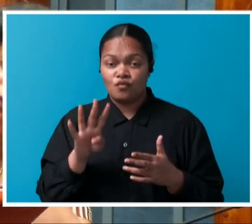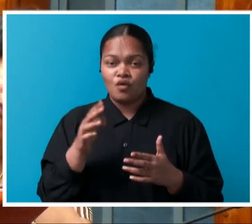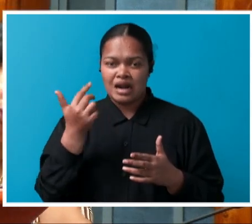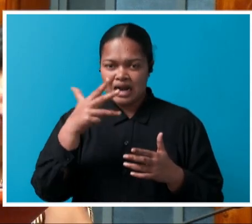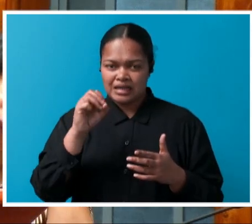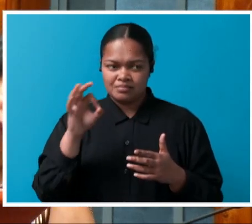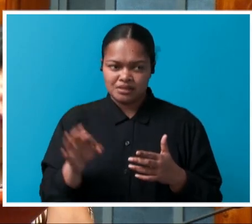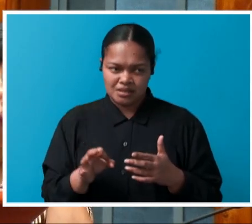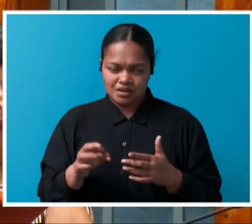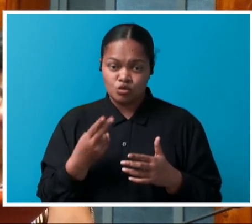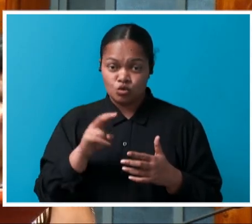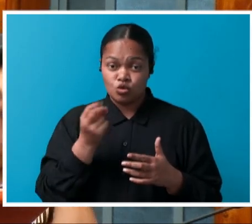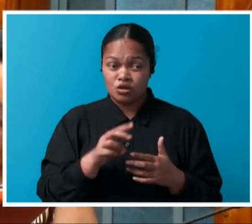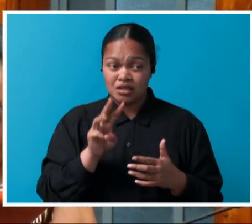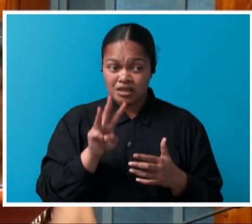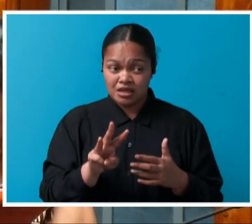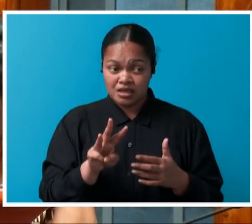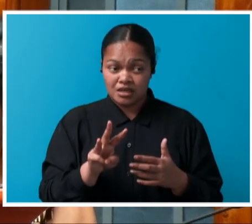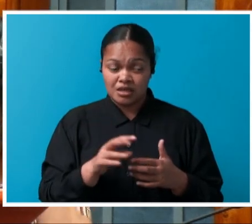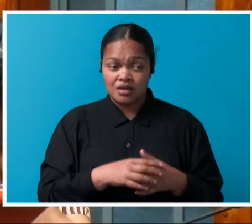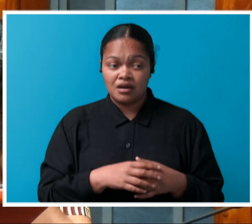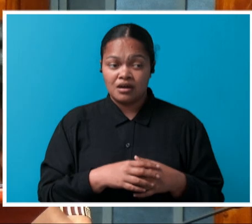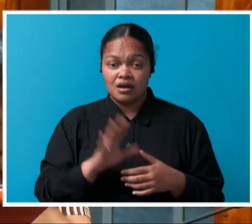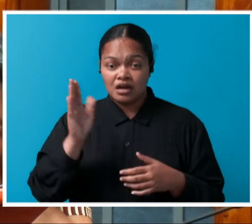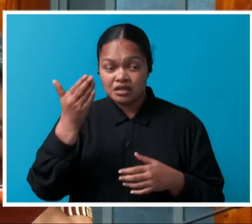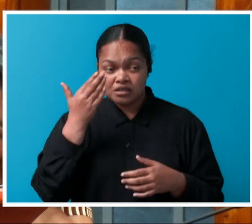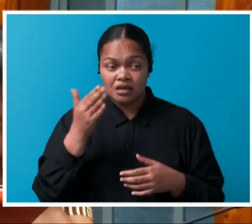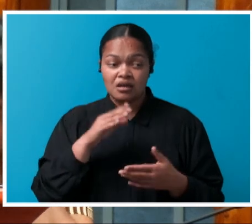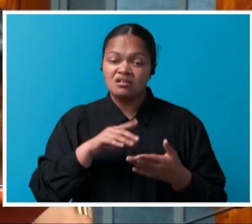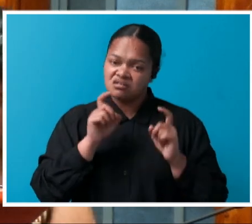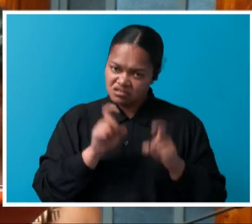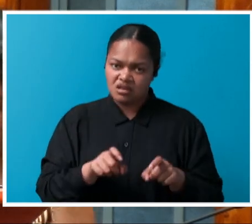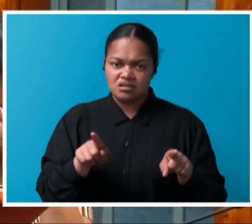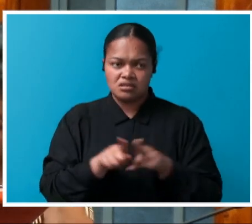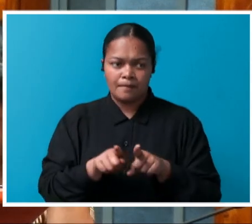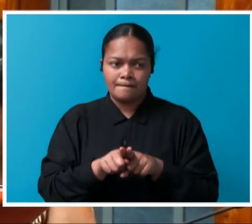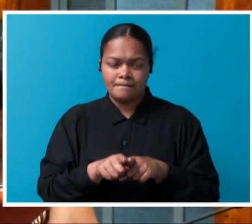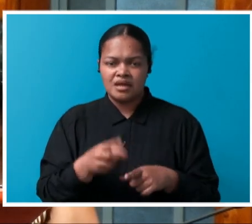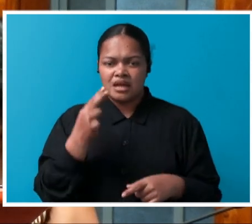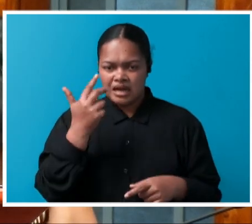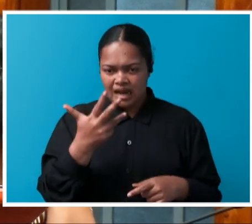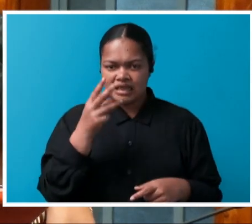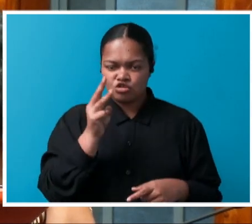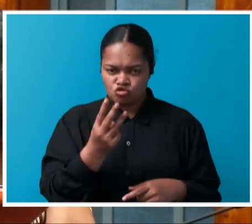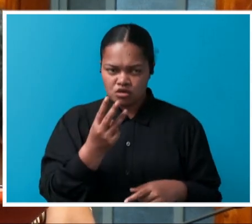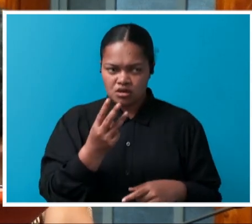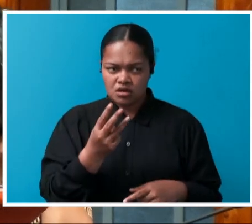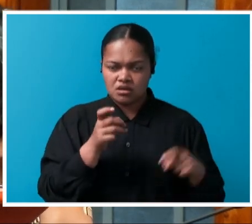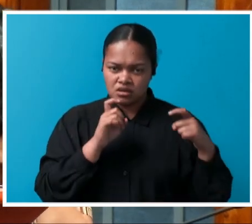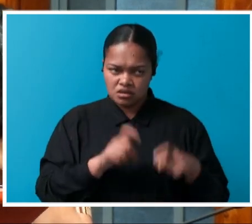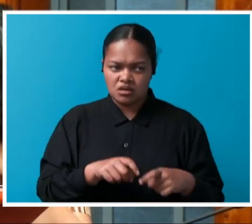in 2023, it has increased, it has remained 93% and maintained